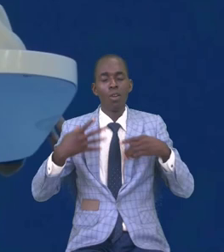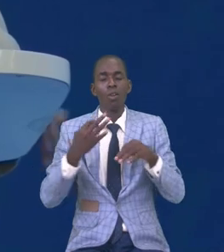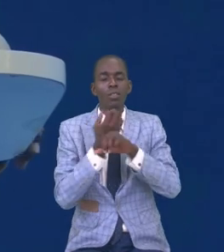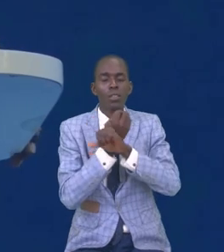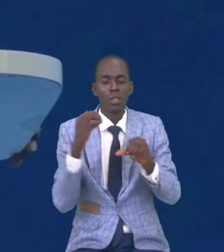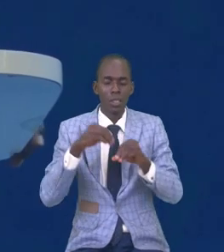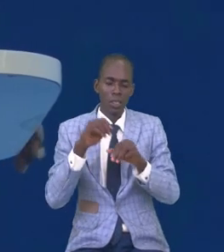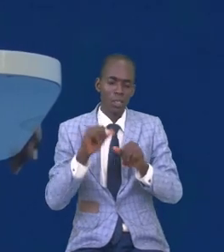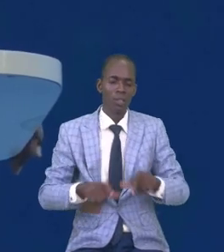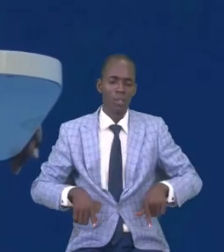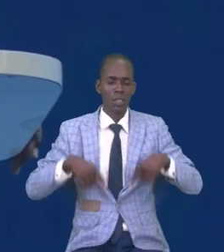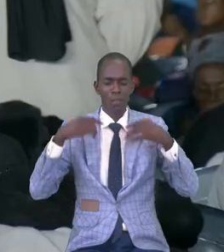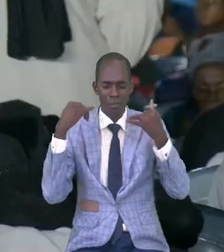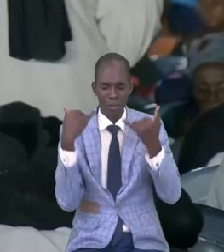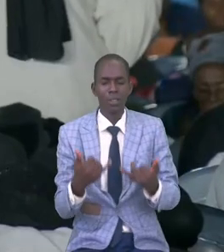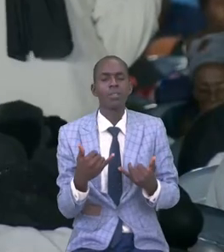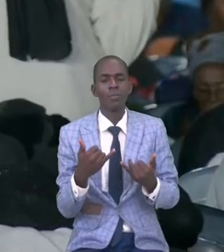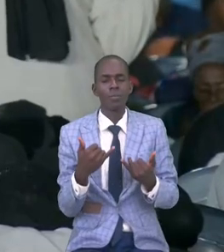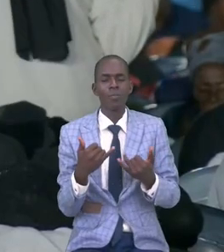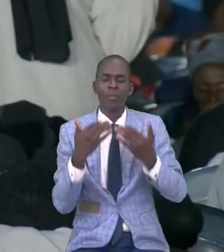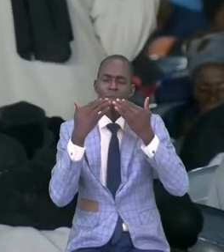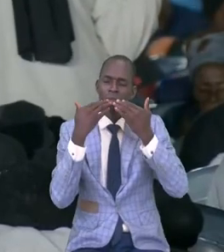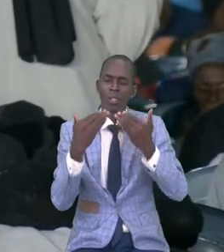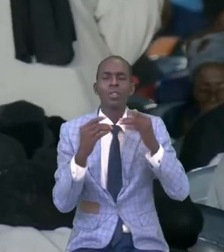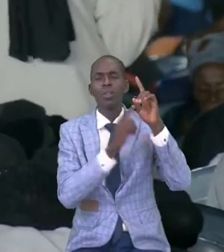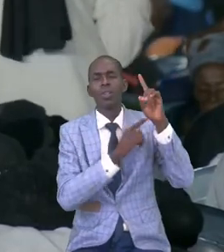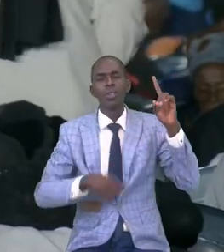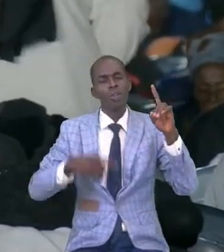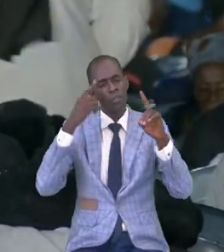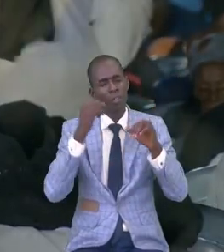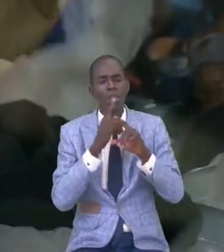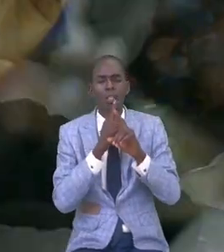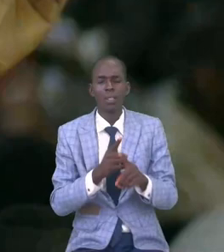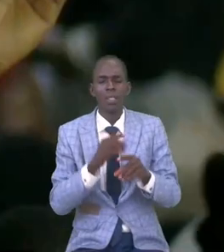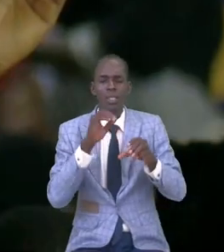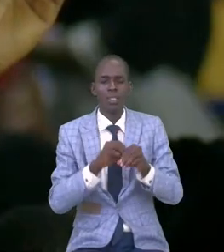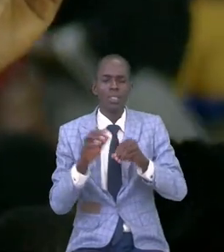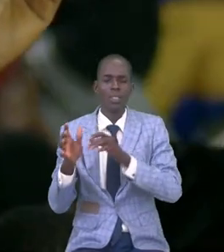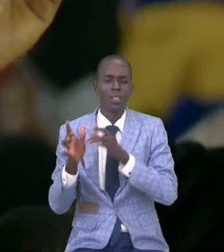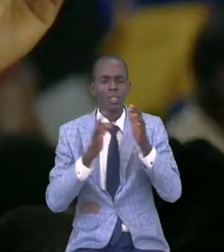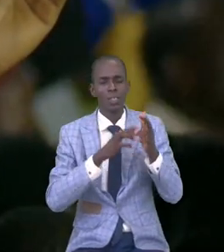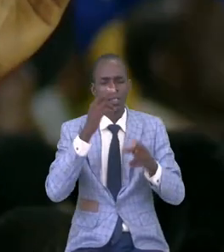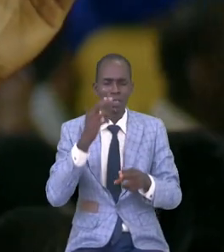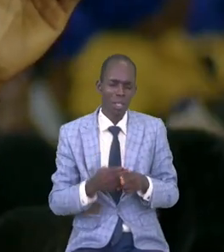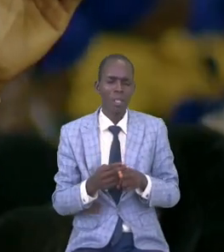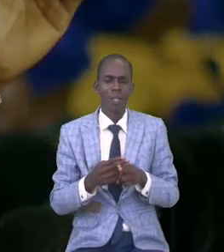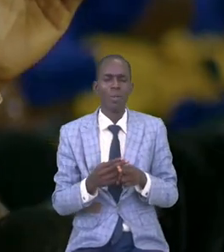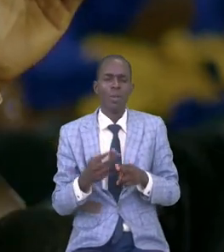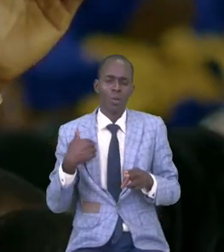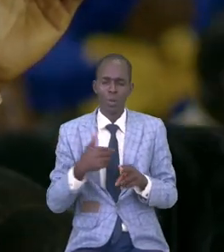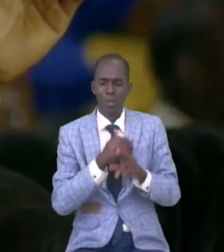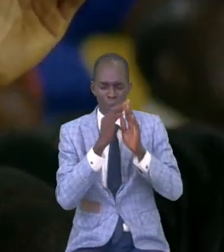in every life right now. Thank you, Lord, for the answer. In Jesus' name